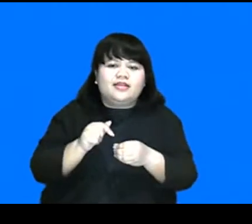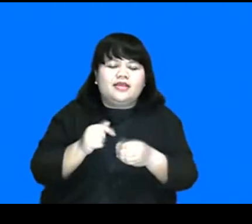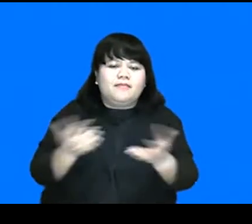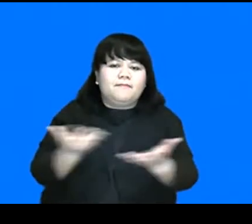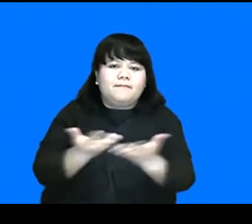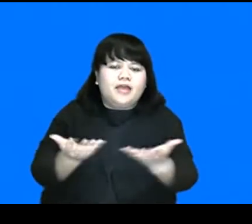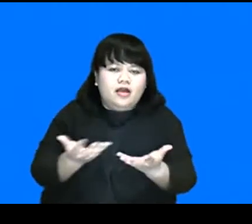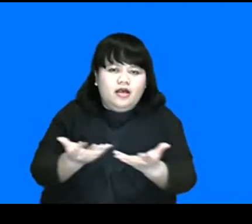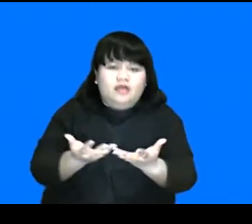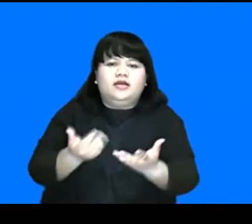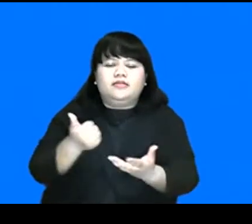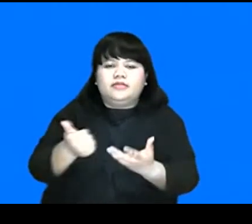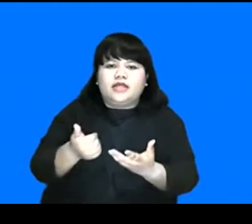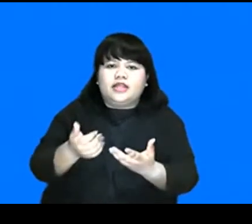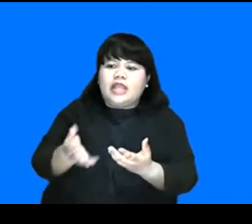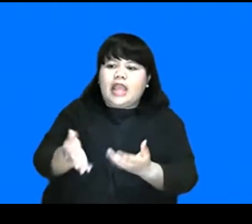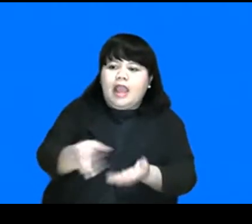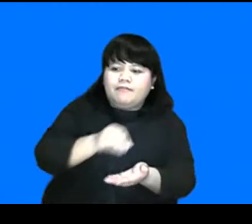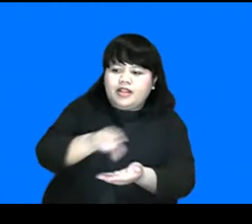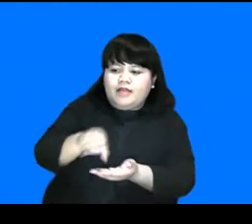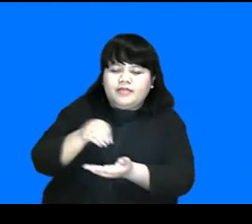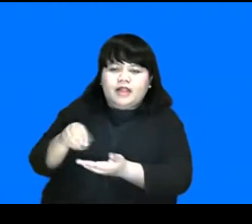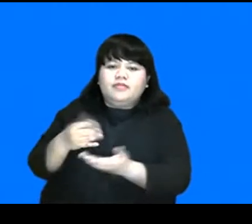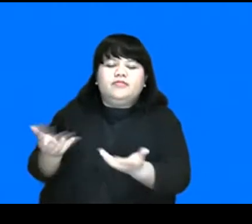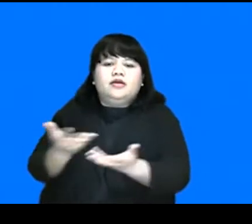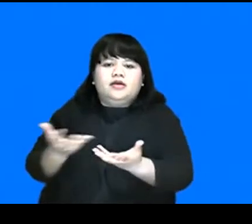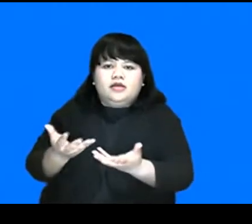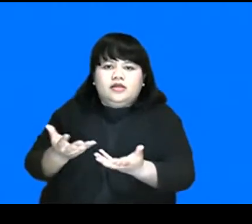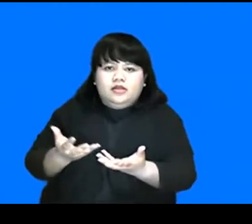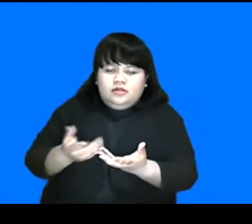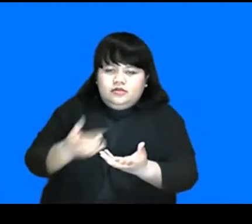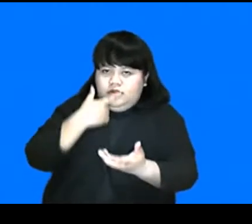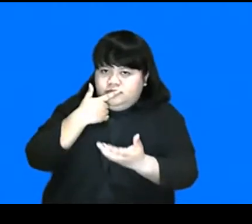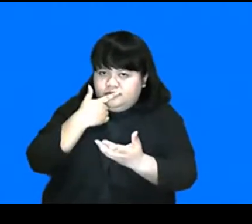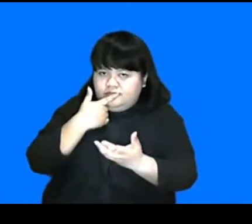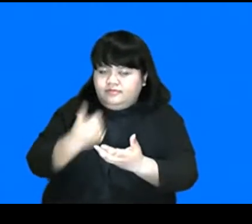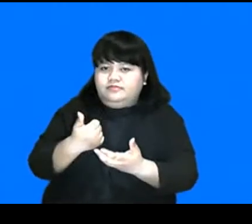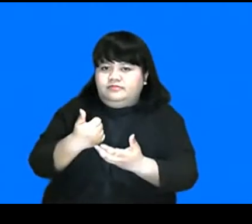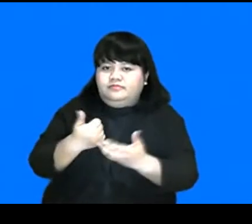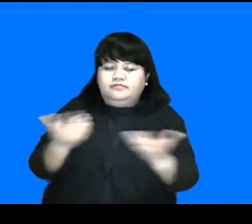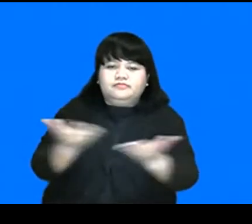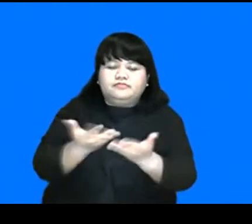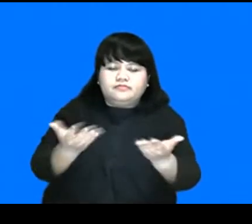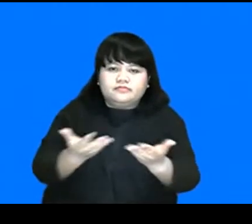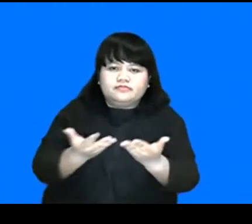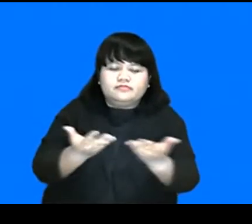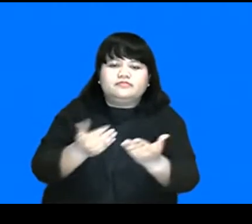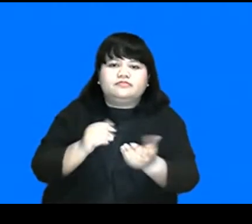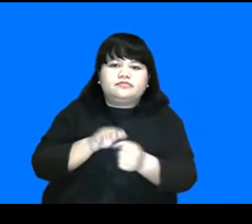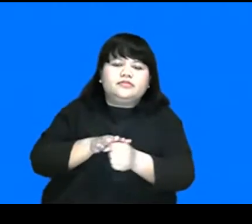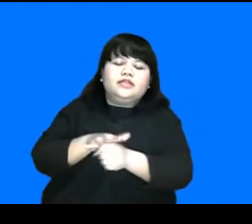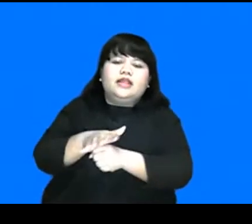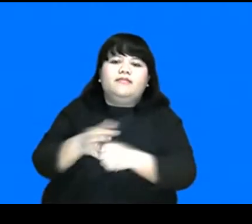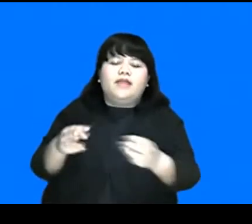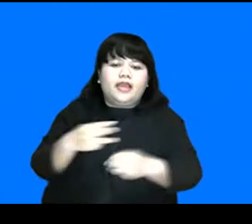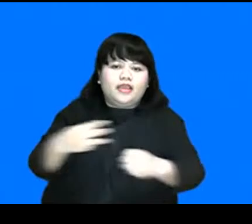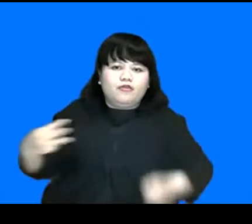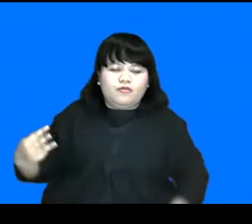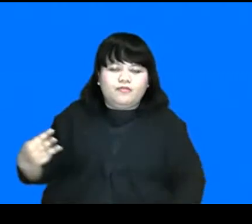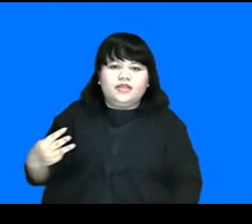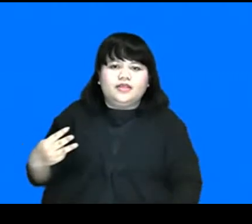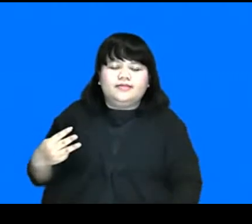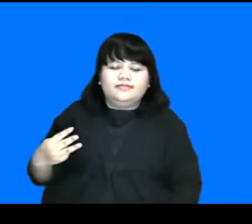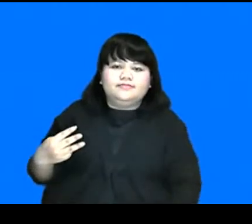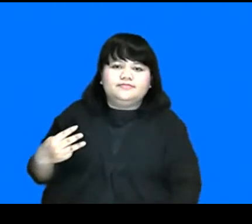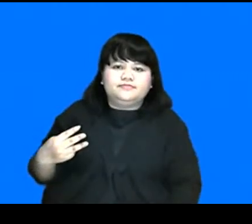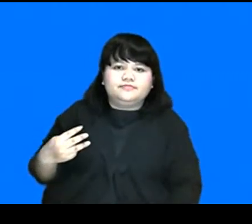this side is also important, how the political economy of the entire region has